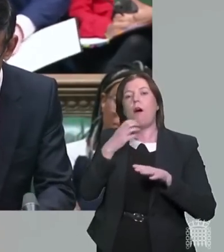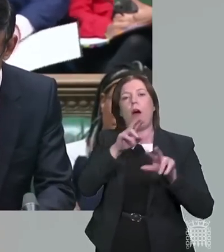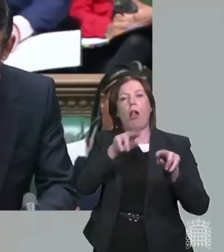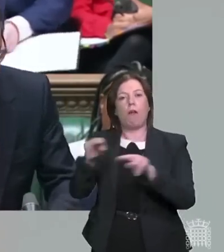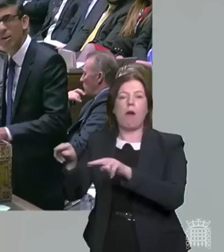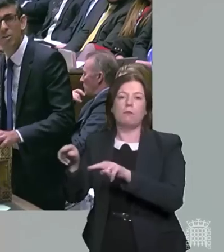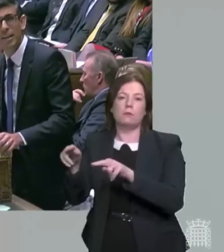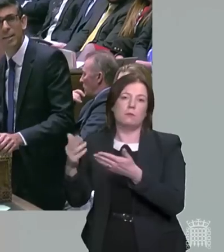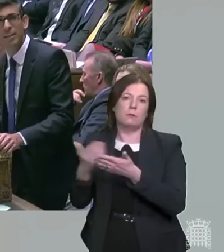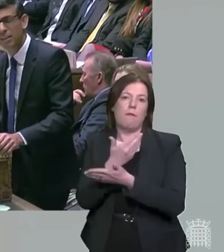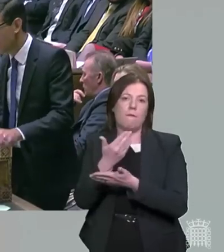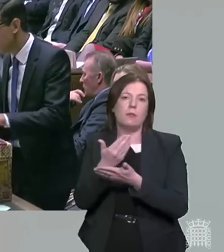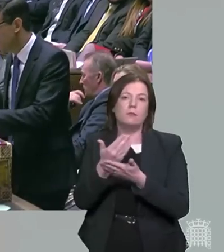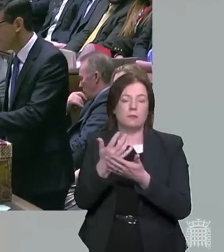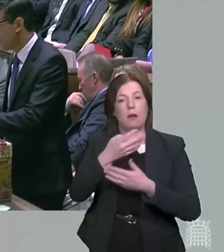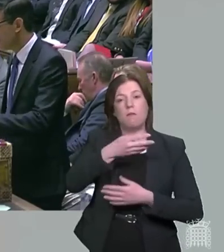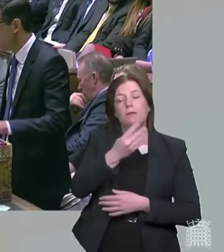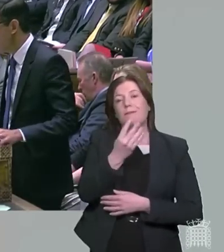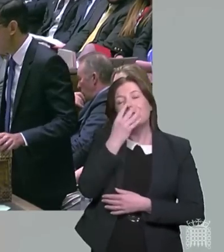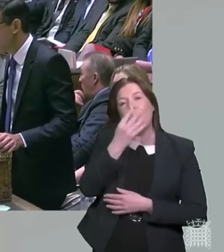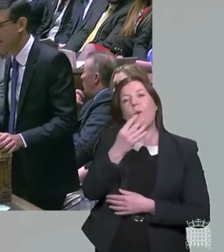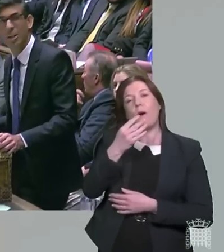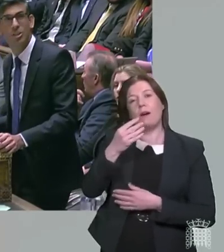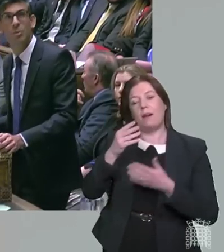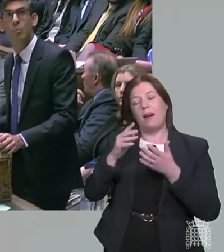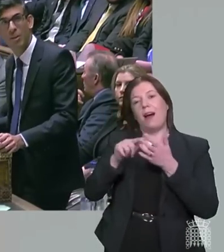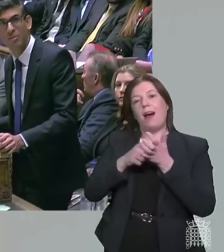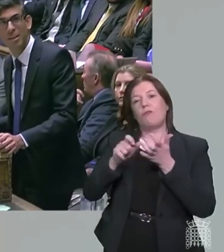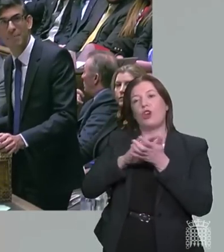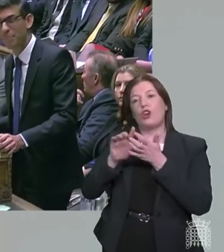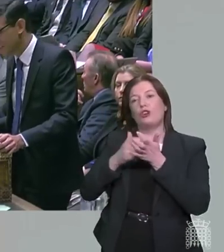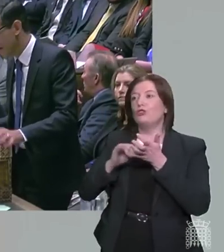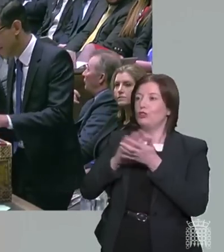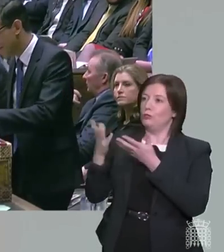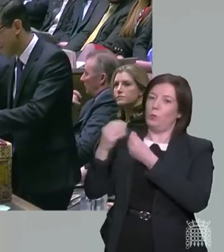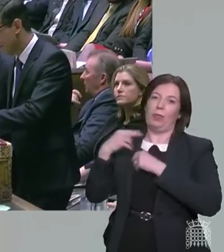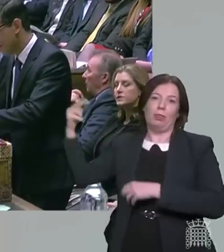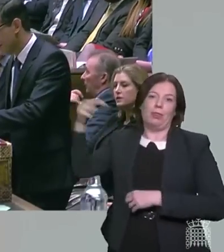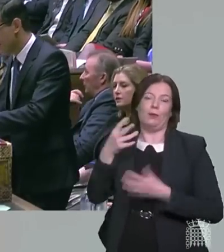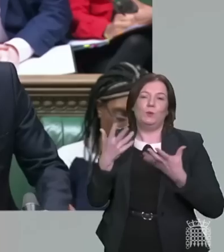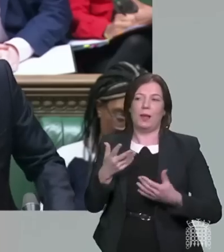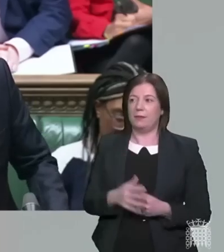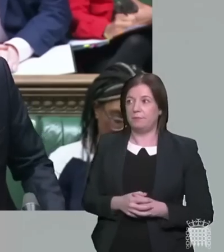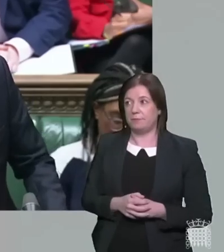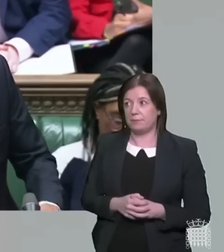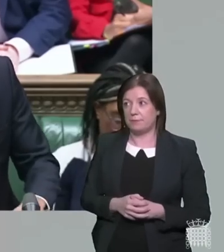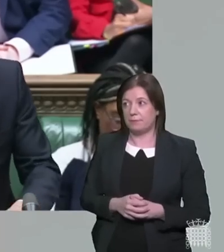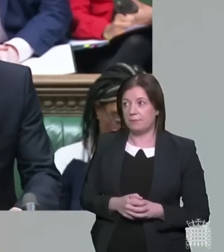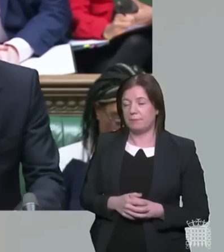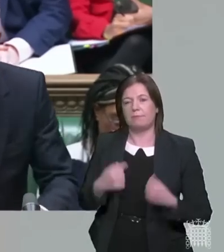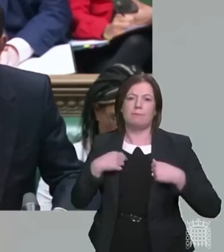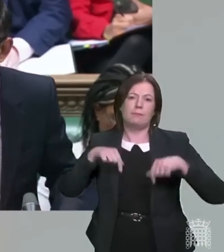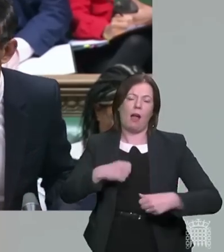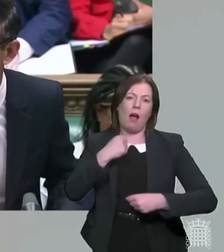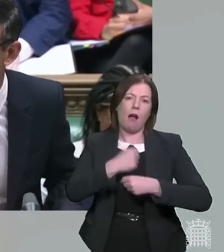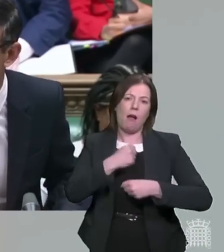survivors, including 94-year-old Arik Hirsch, who is with us here today. This government will legislate